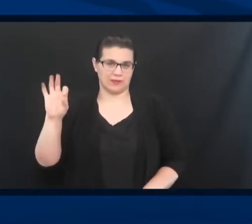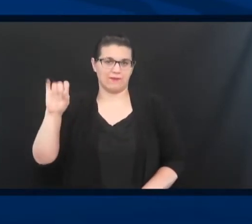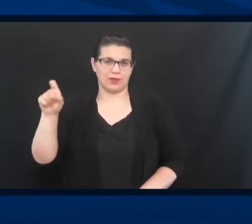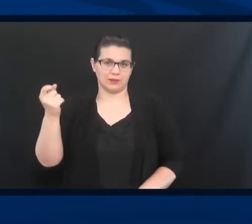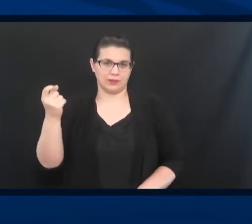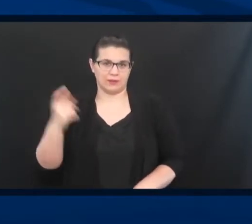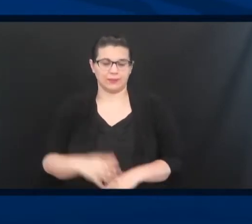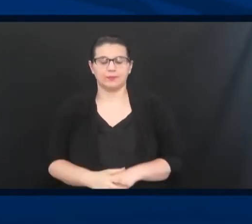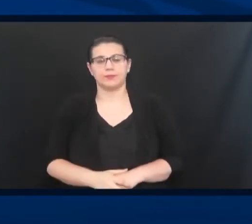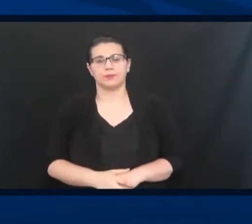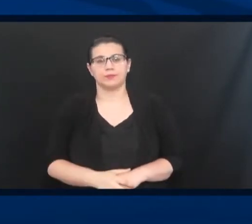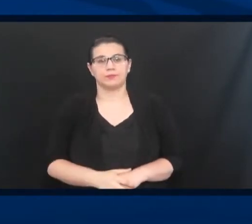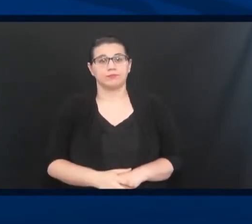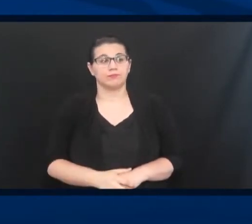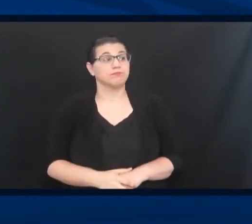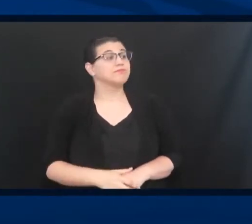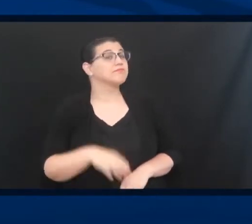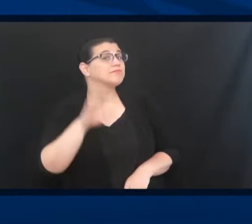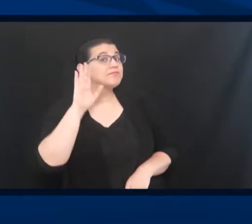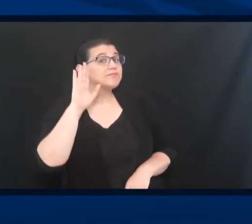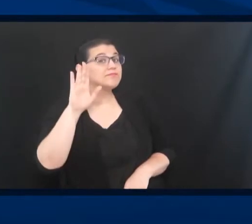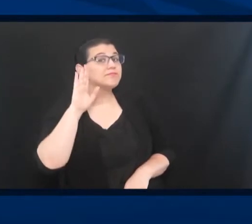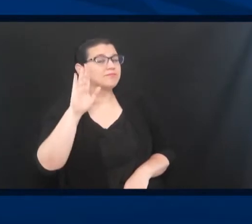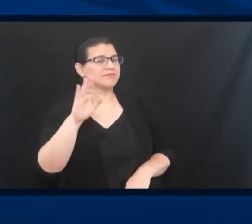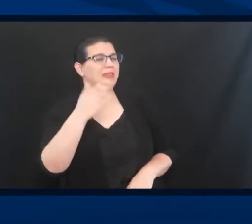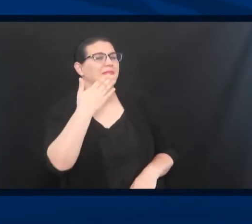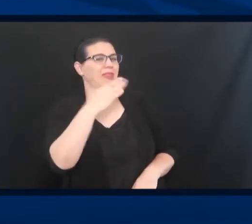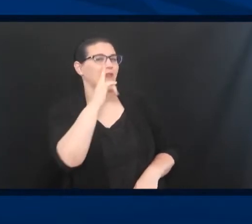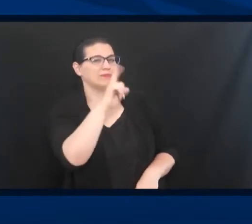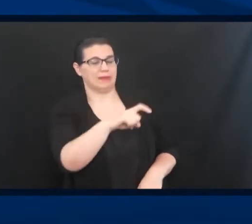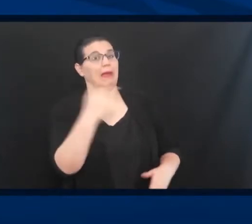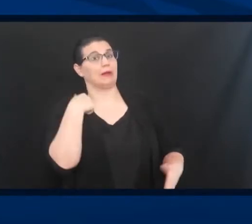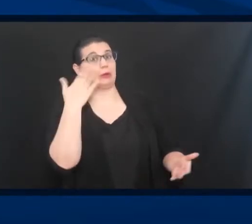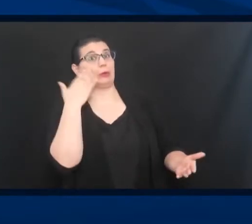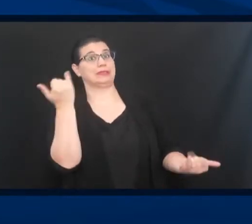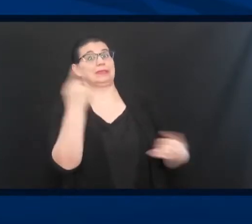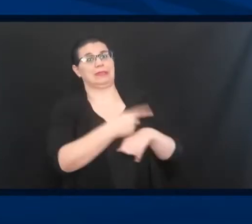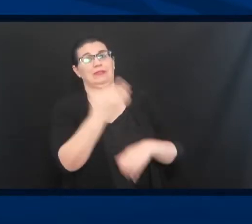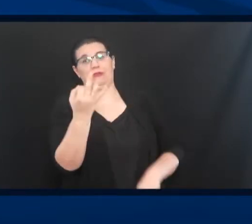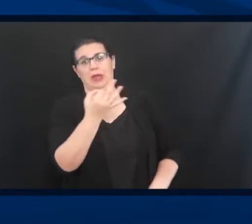Hi, thank you for taking my question. I appreciate it on this Friday. Good Friday to everybody.